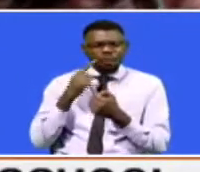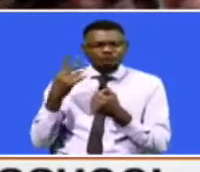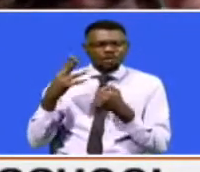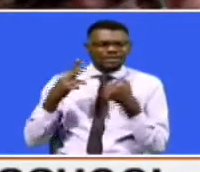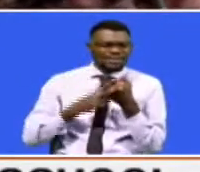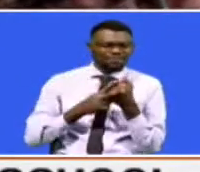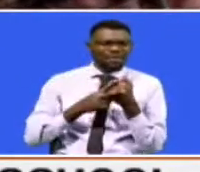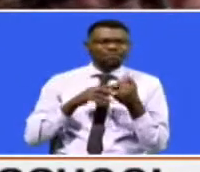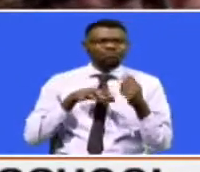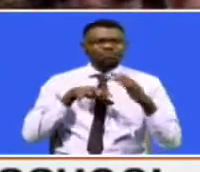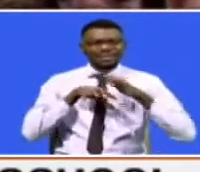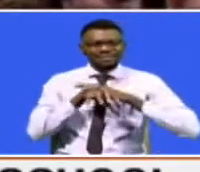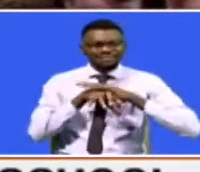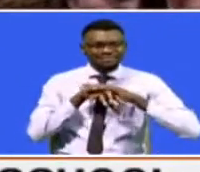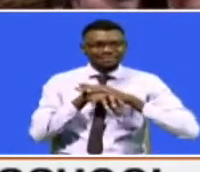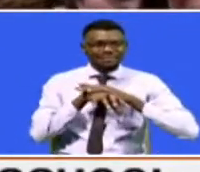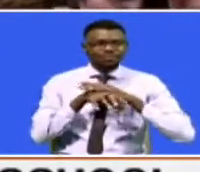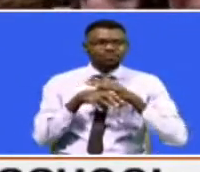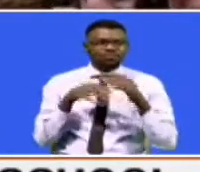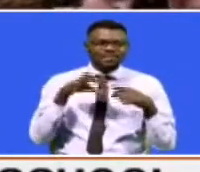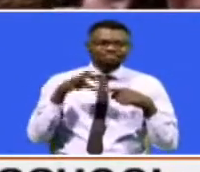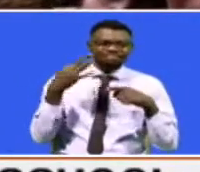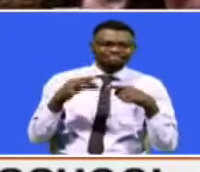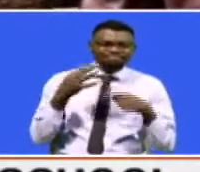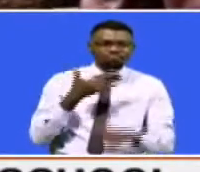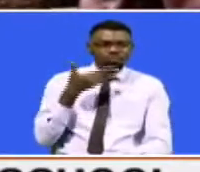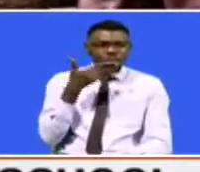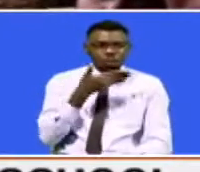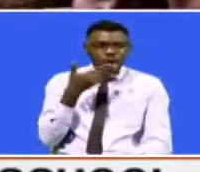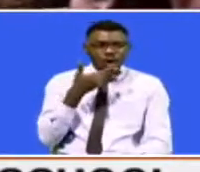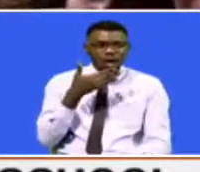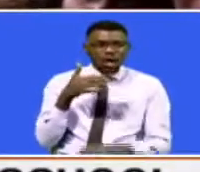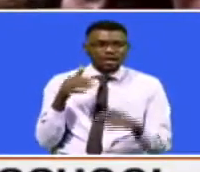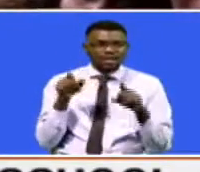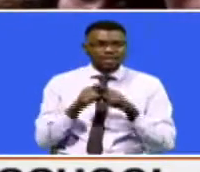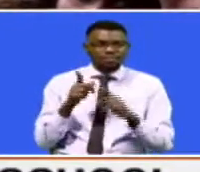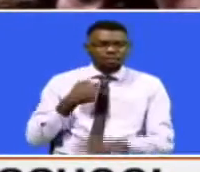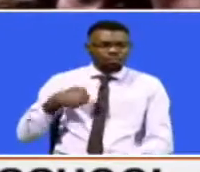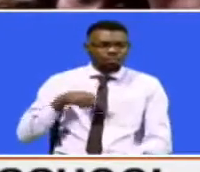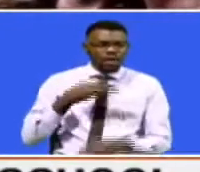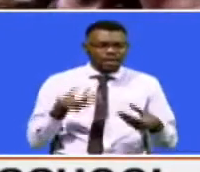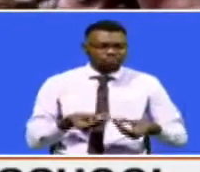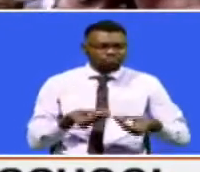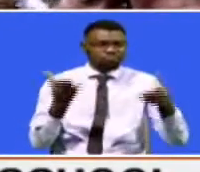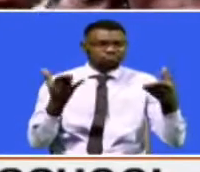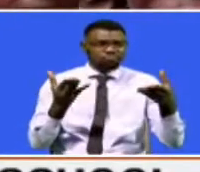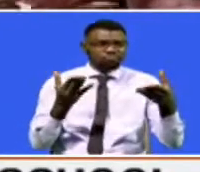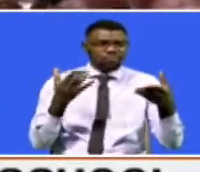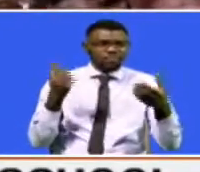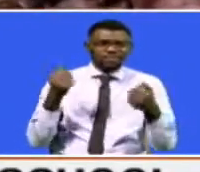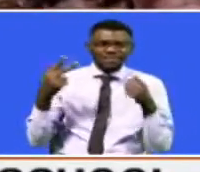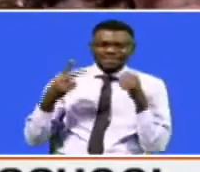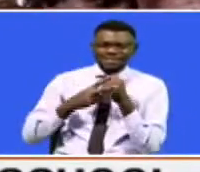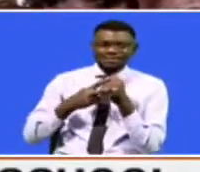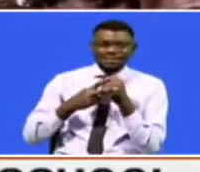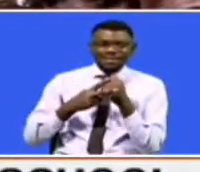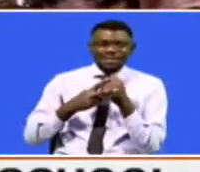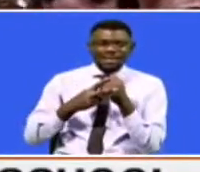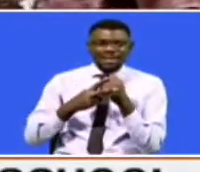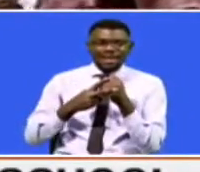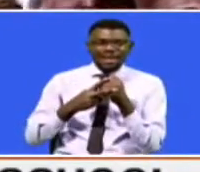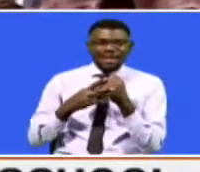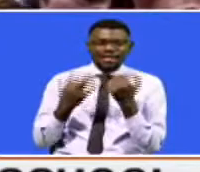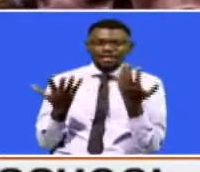147 metric tons of vegetable oil. We are also dispatching 57